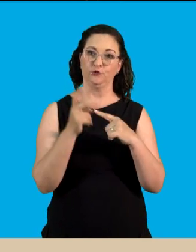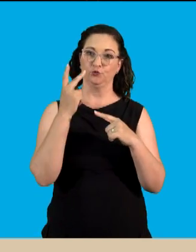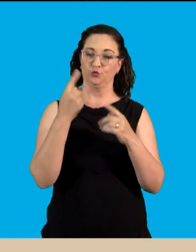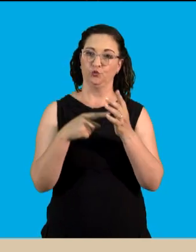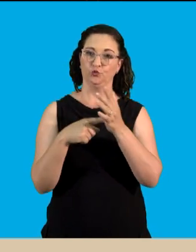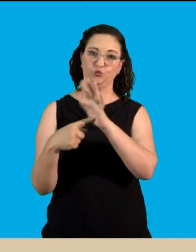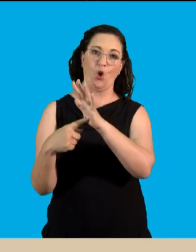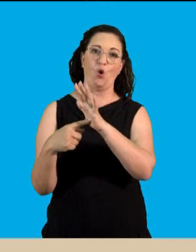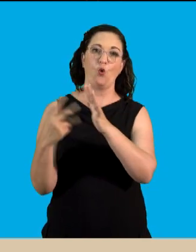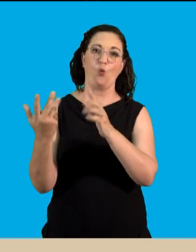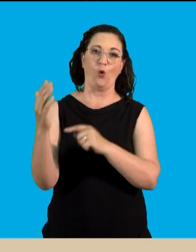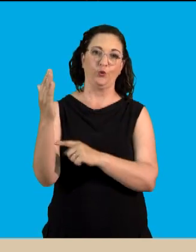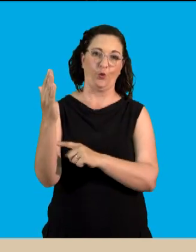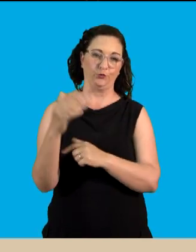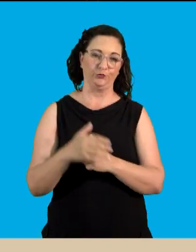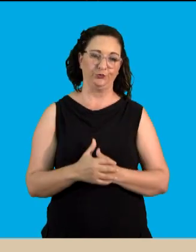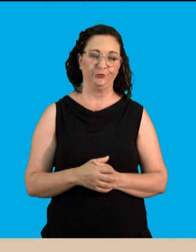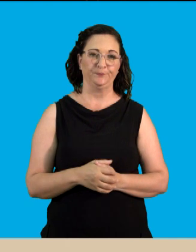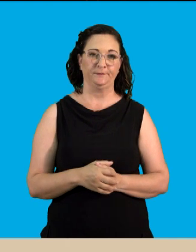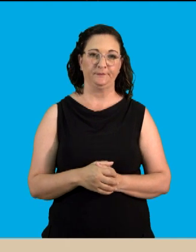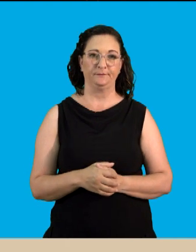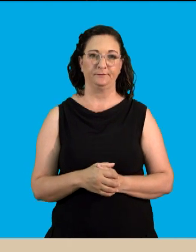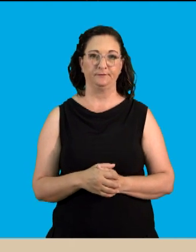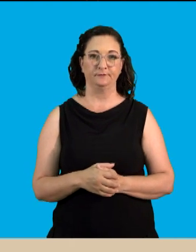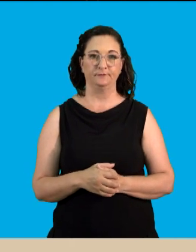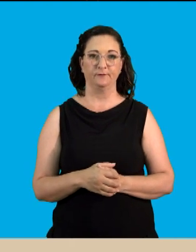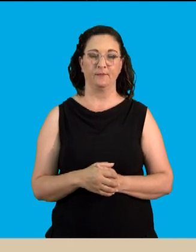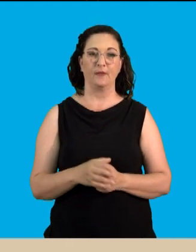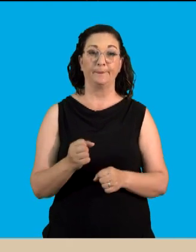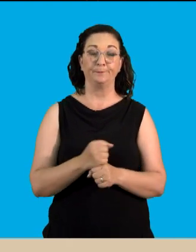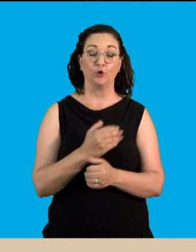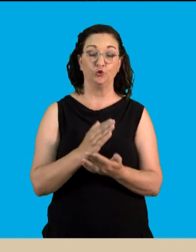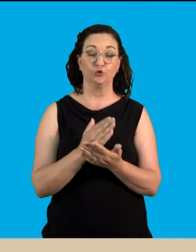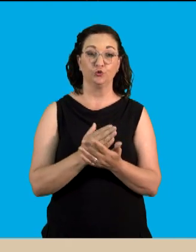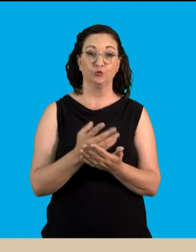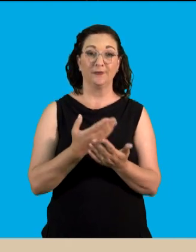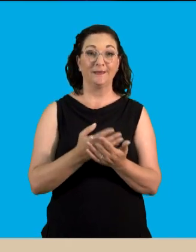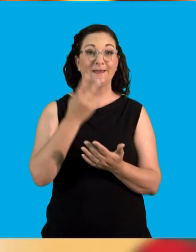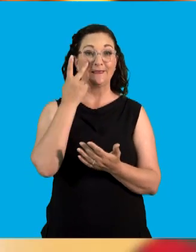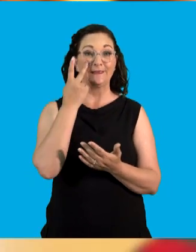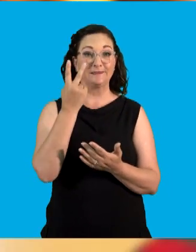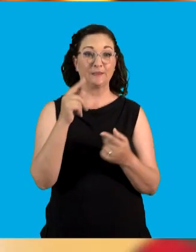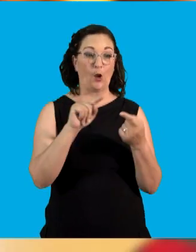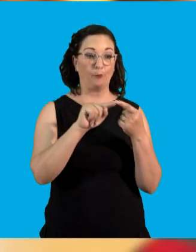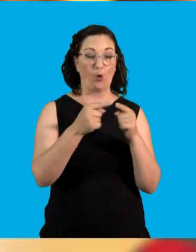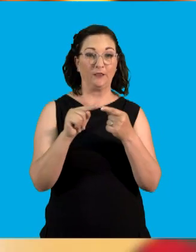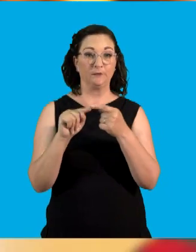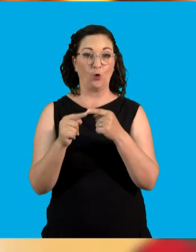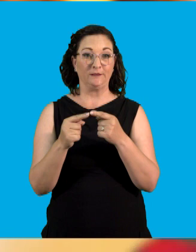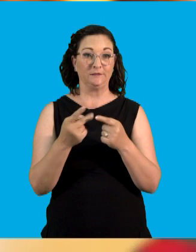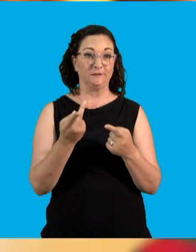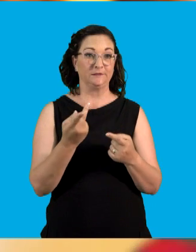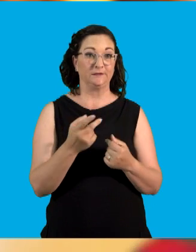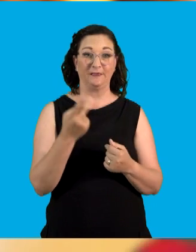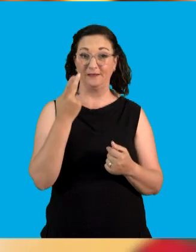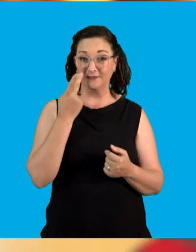directly to the point of the Southern Cross. Okay, so please make sure that you can see the 2 pointer stars, because if you